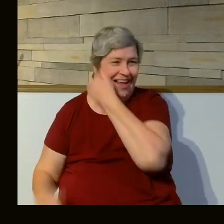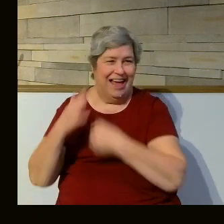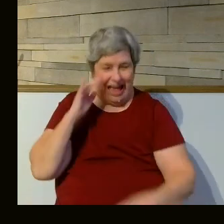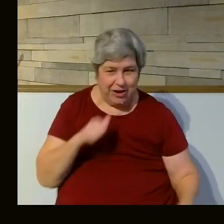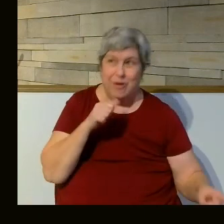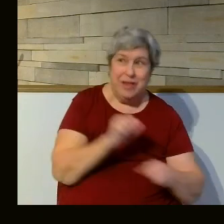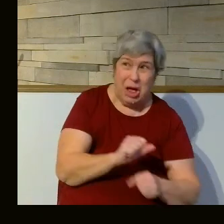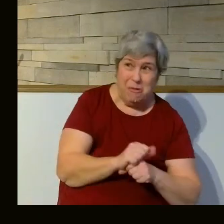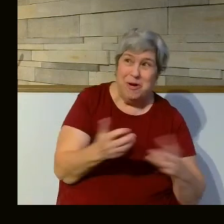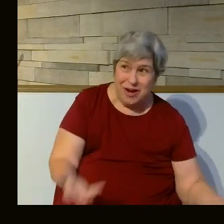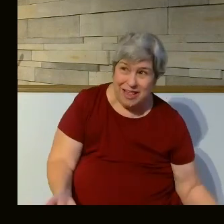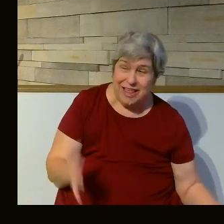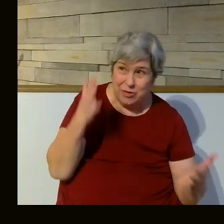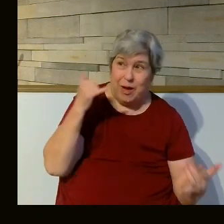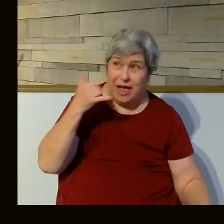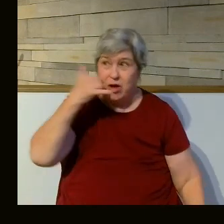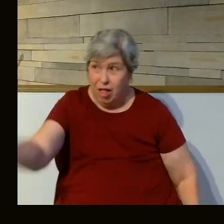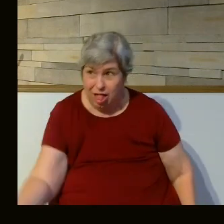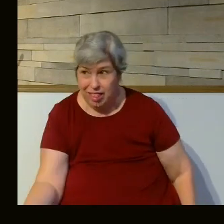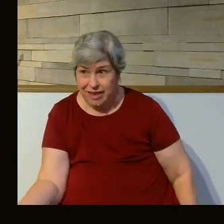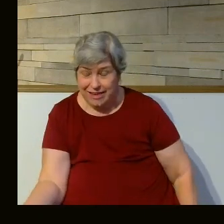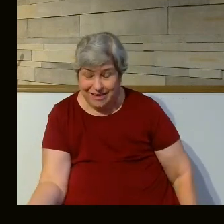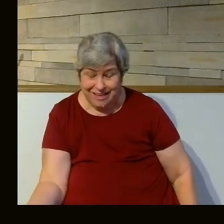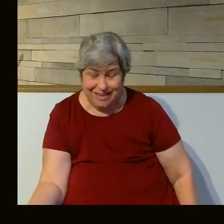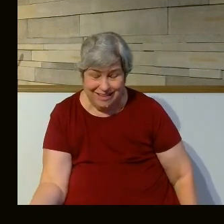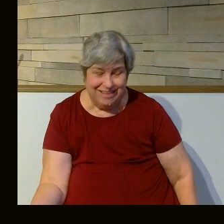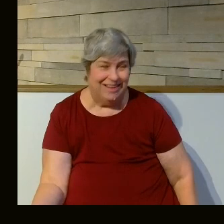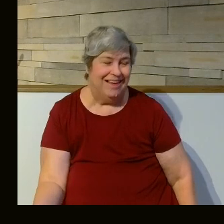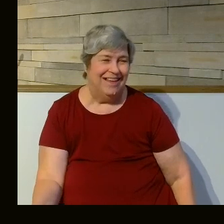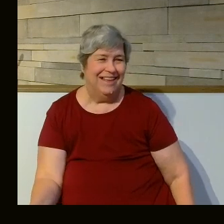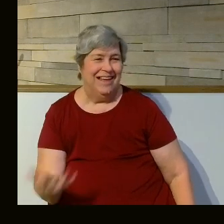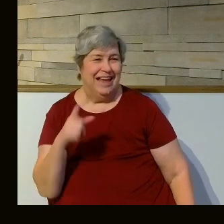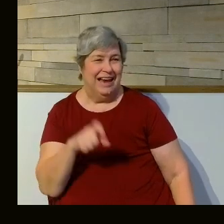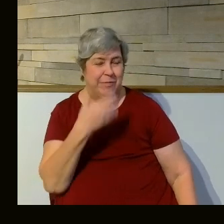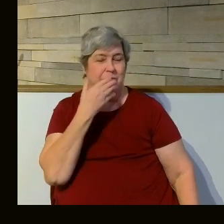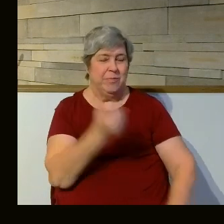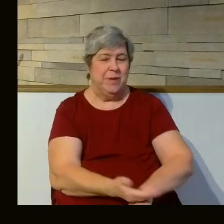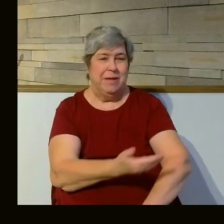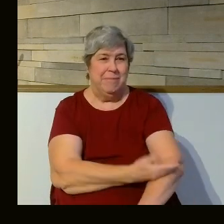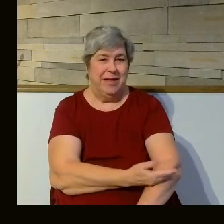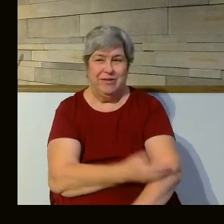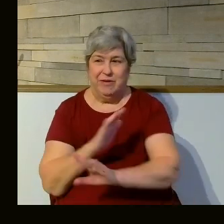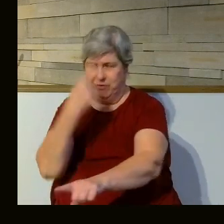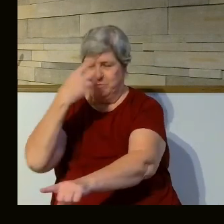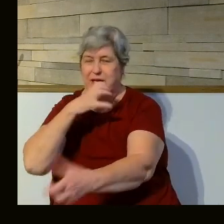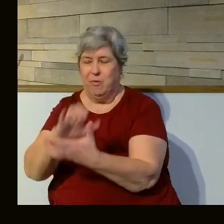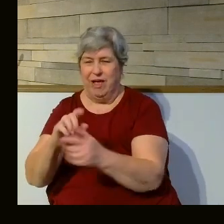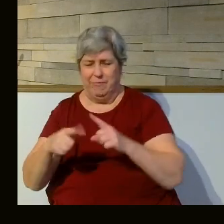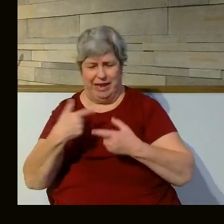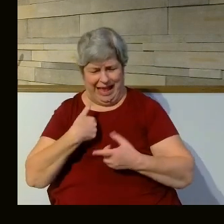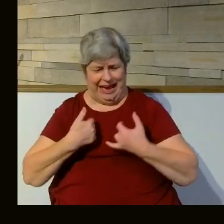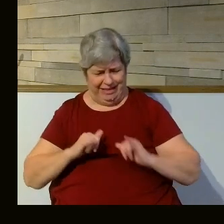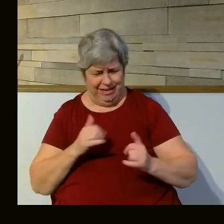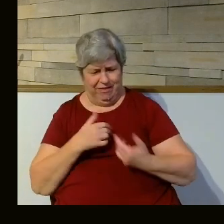I know it's not working. That's why didn't I call you? Yeah. So it's supposed to be better now, and it's wonderful for Kathy, but I'm still having glitches in